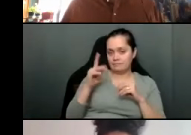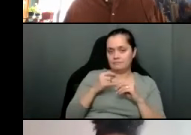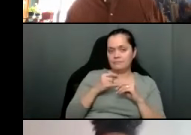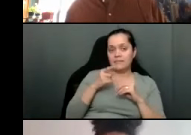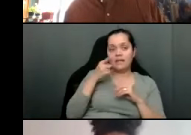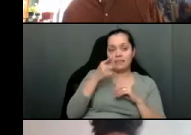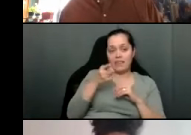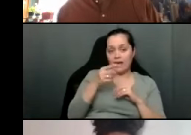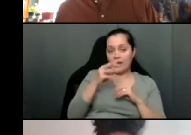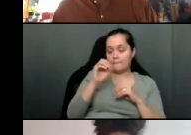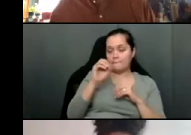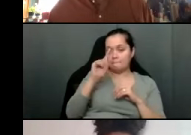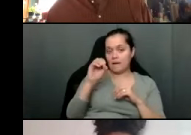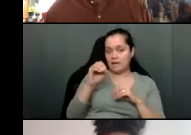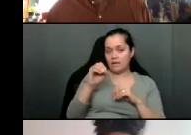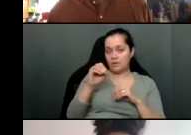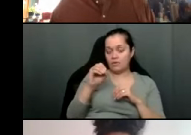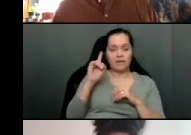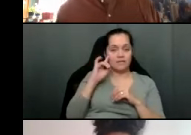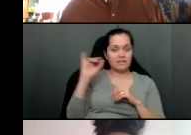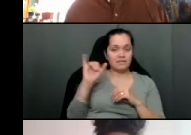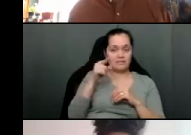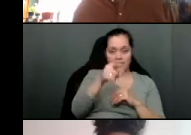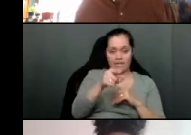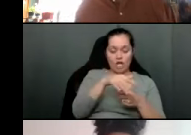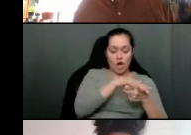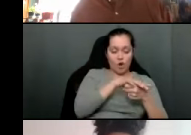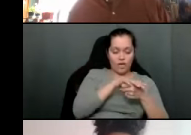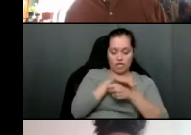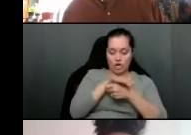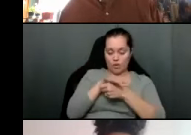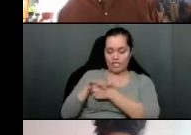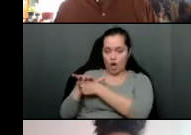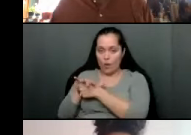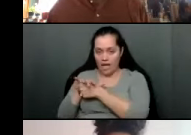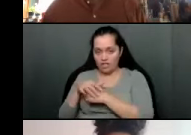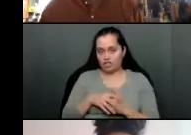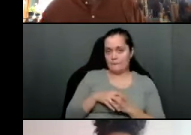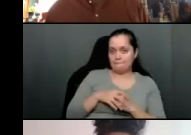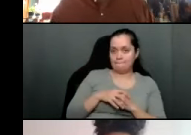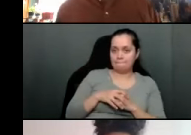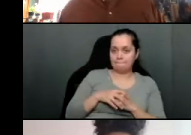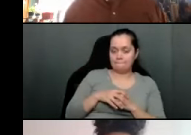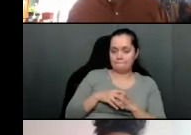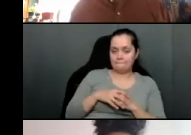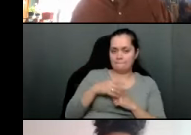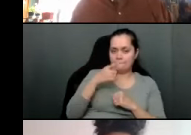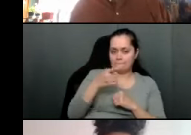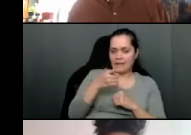That motto is similar to this motto, location, location, location.